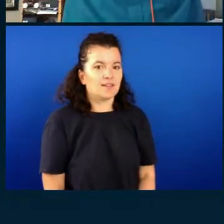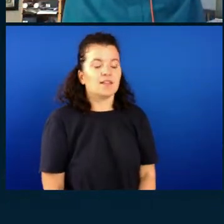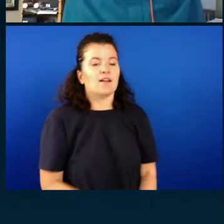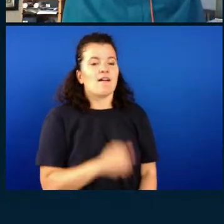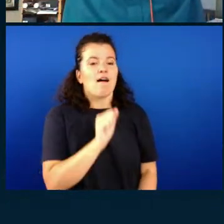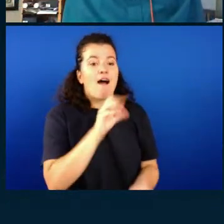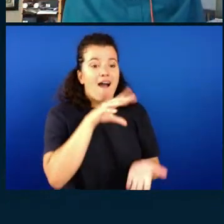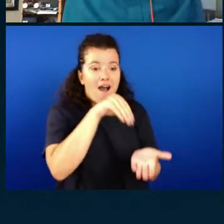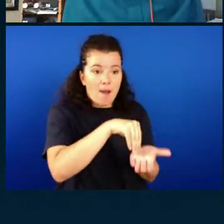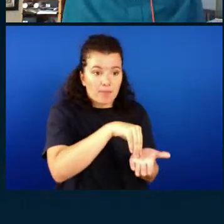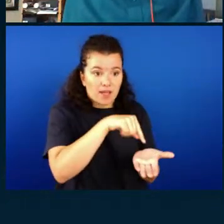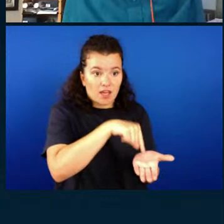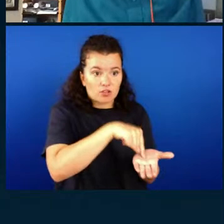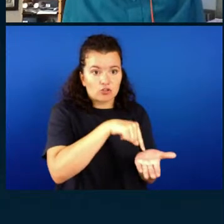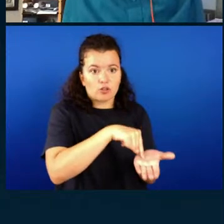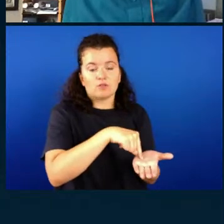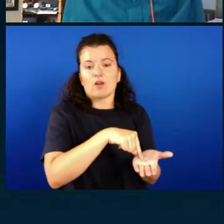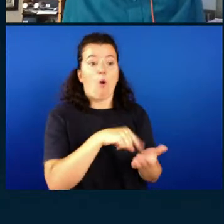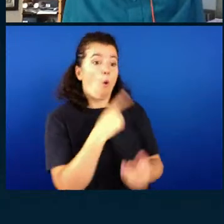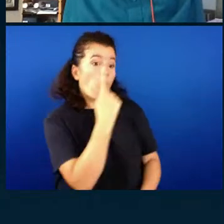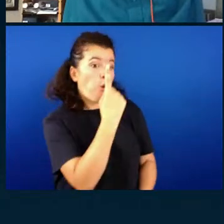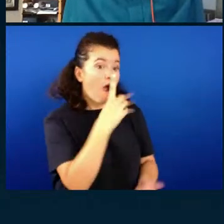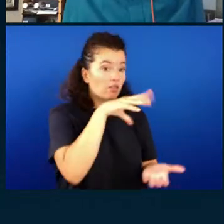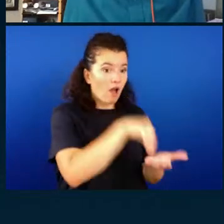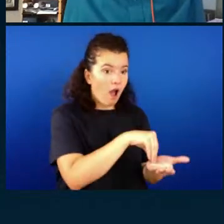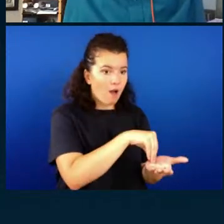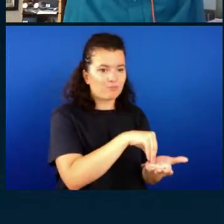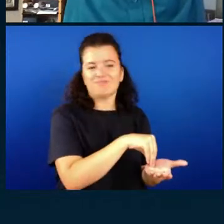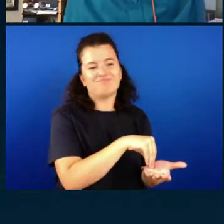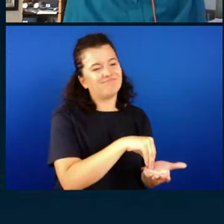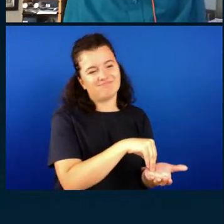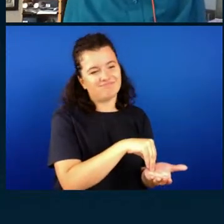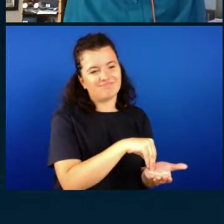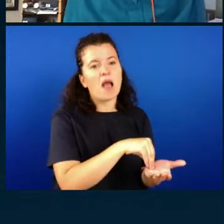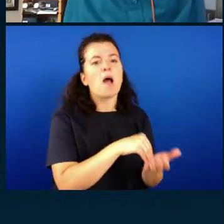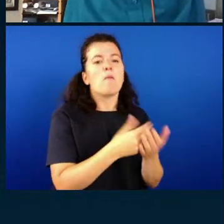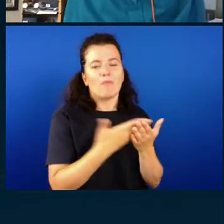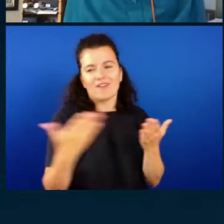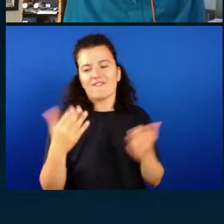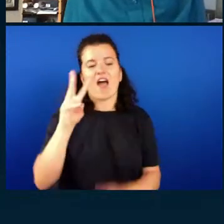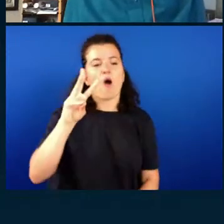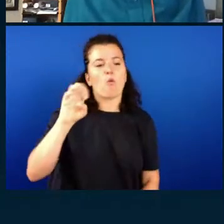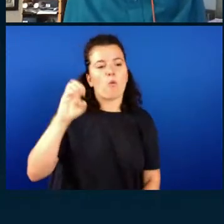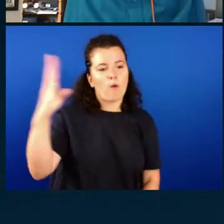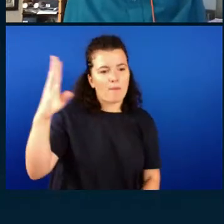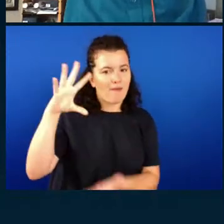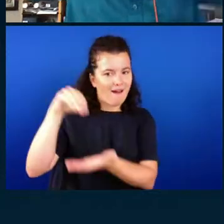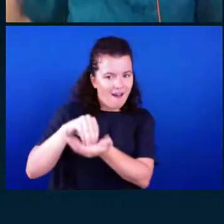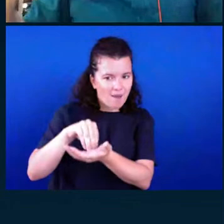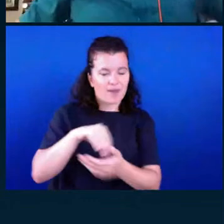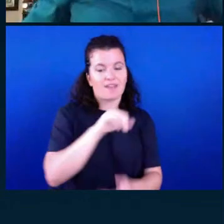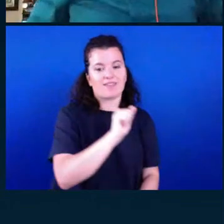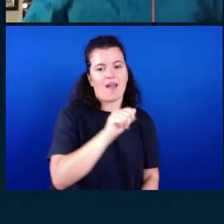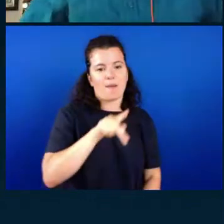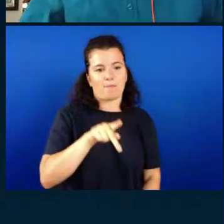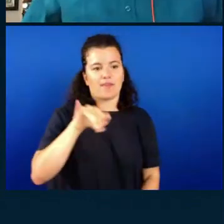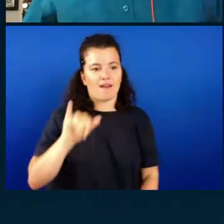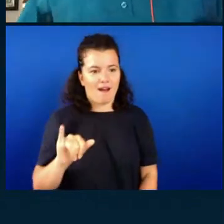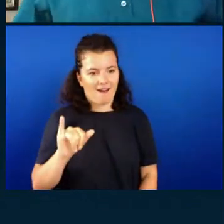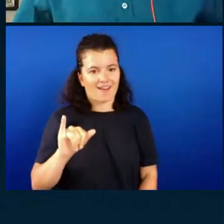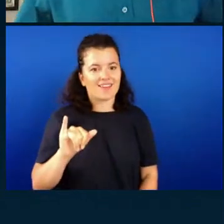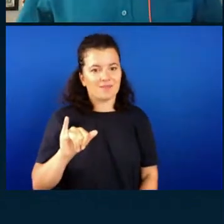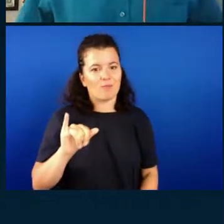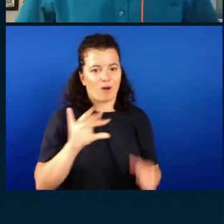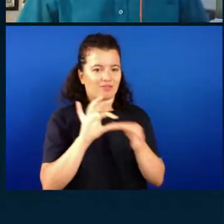you don't just have one app. You very often have a web app and an API. And as I was starting with